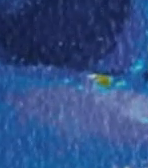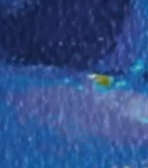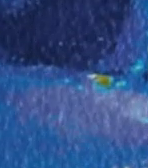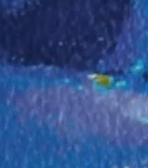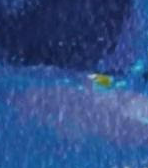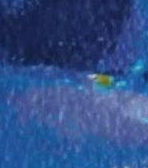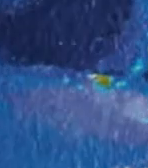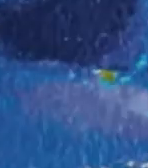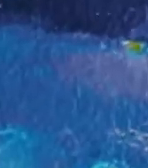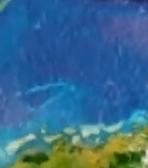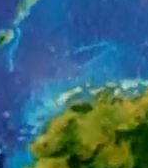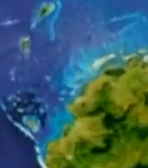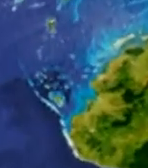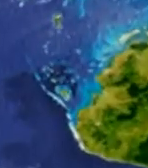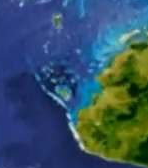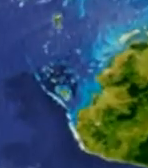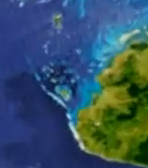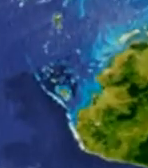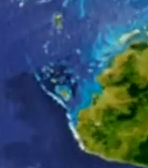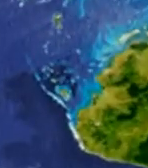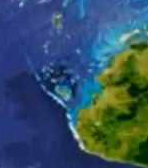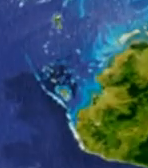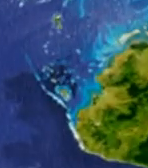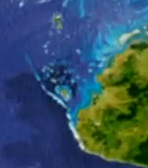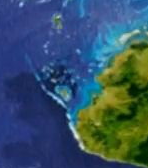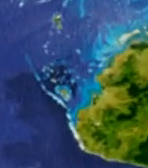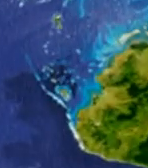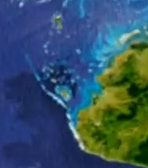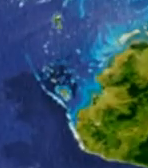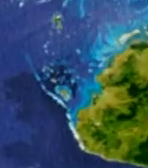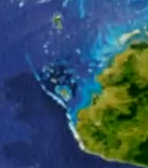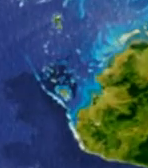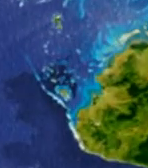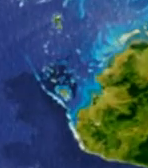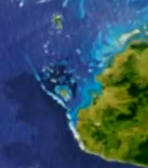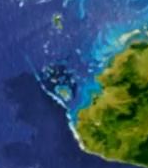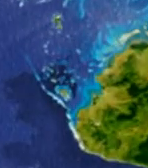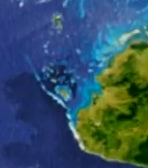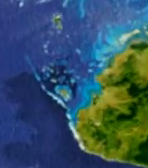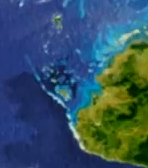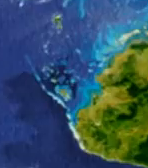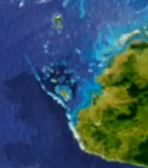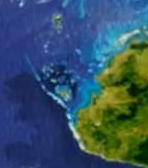generally fine day with a few brief showers. At sea, 10 to 20 knot